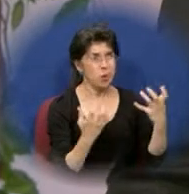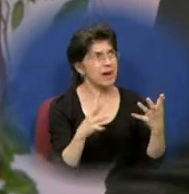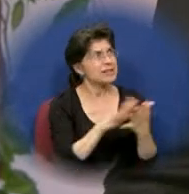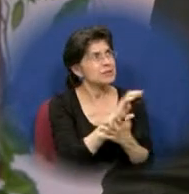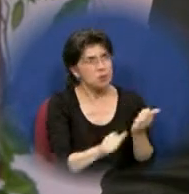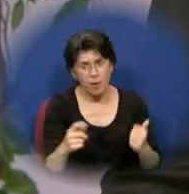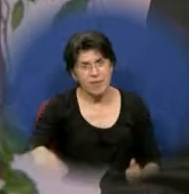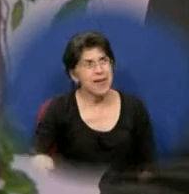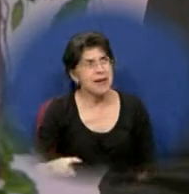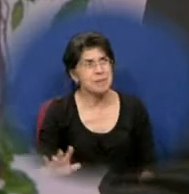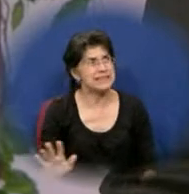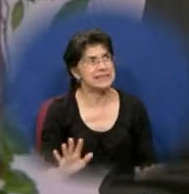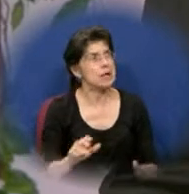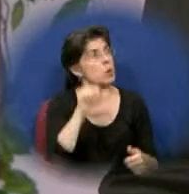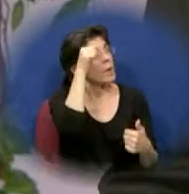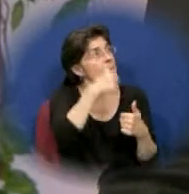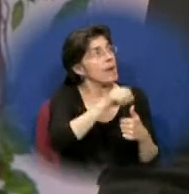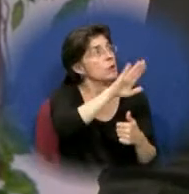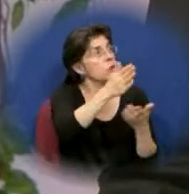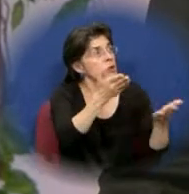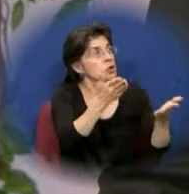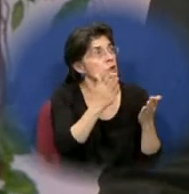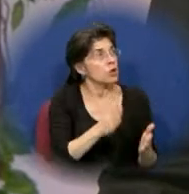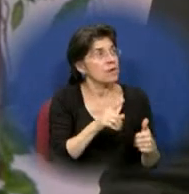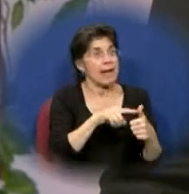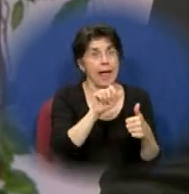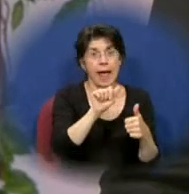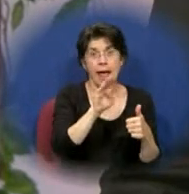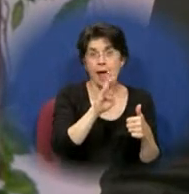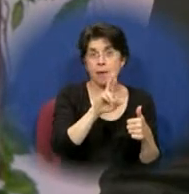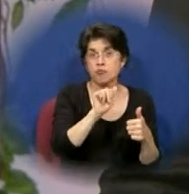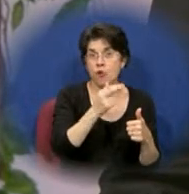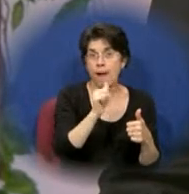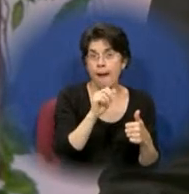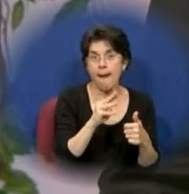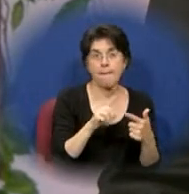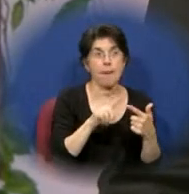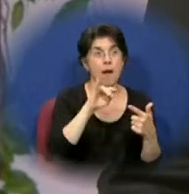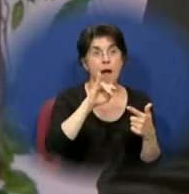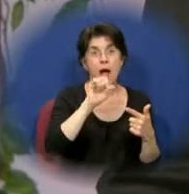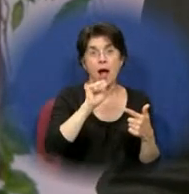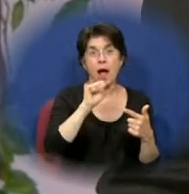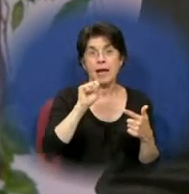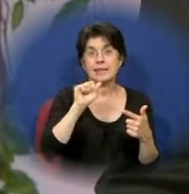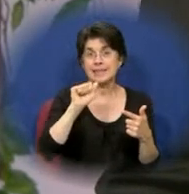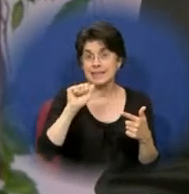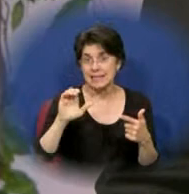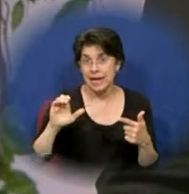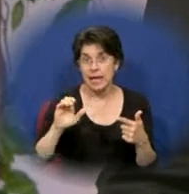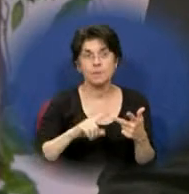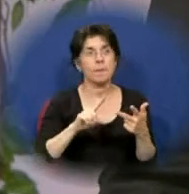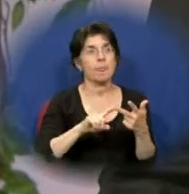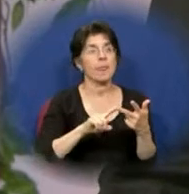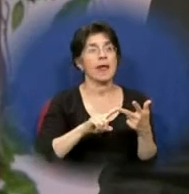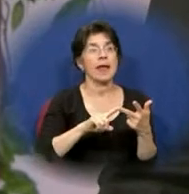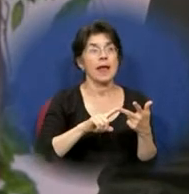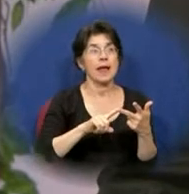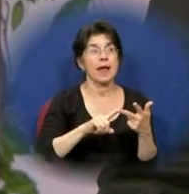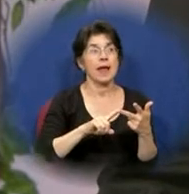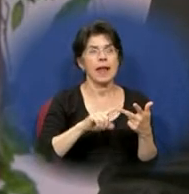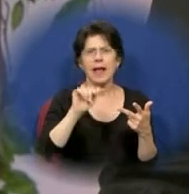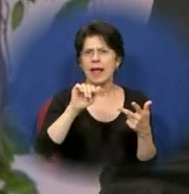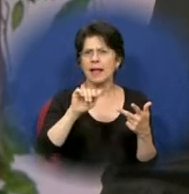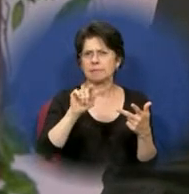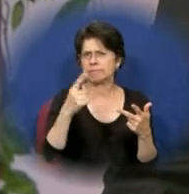your servants, Abraham, Isaac, and Israel, and how you swore to them by your own self,